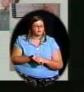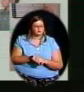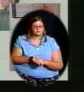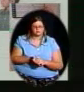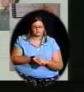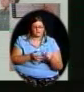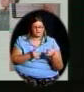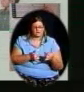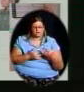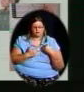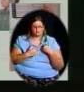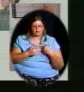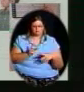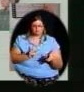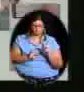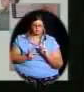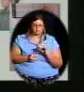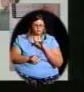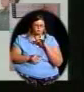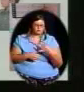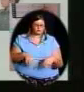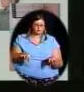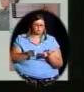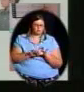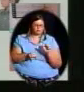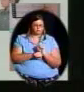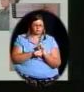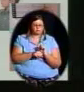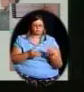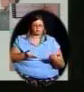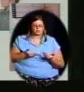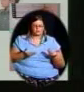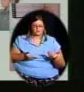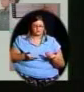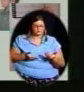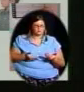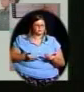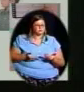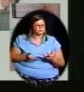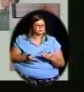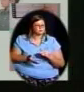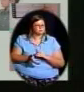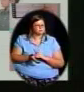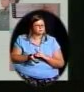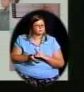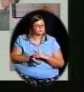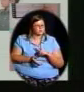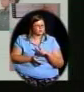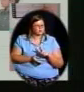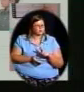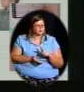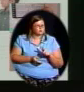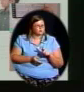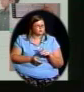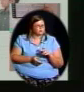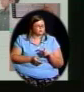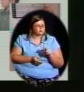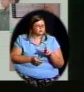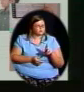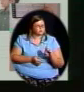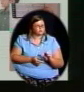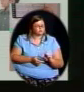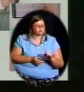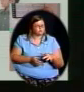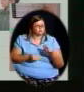important to our inner working here in the district, and Dr. Letcher provided some information on the number of new classified staff members who have been